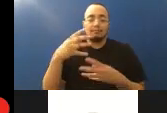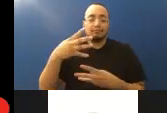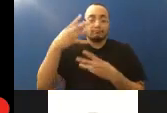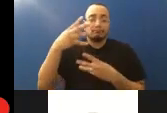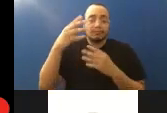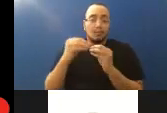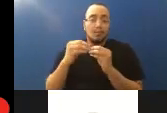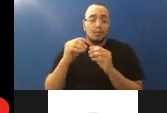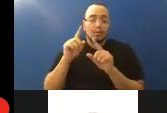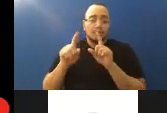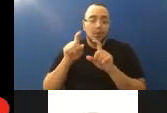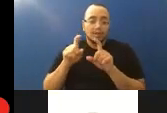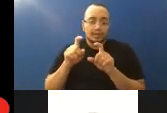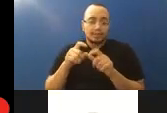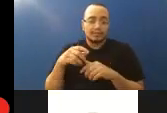emailed.